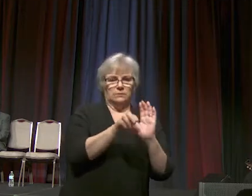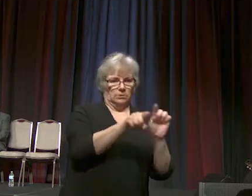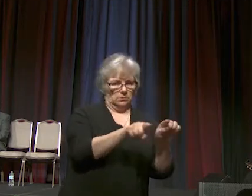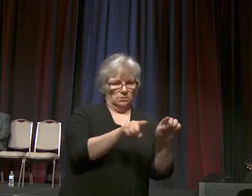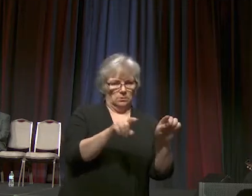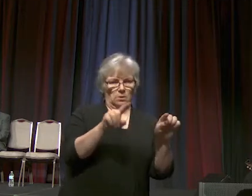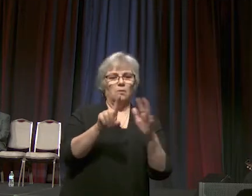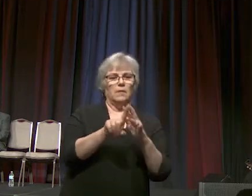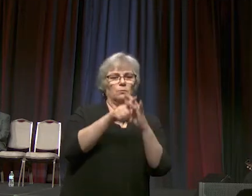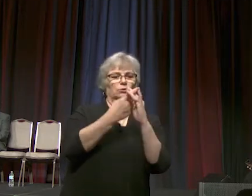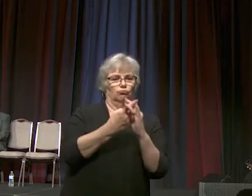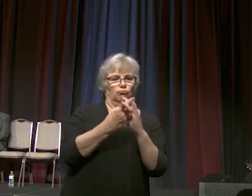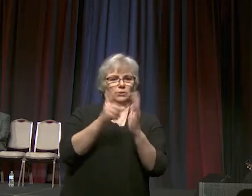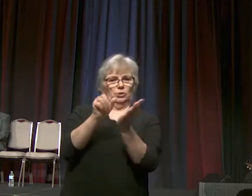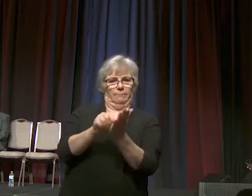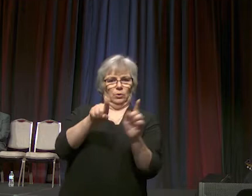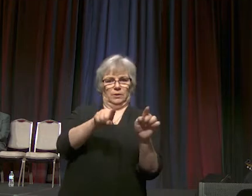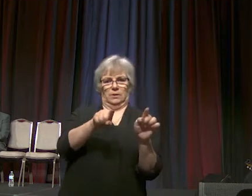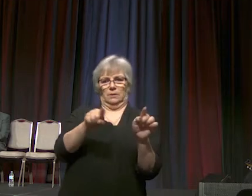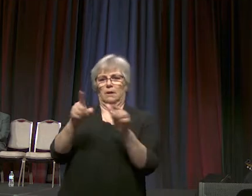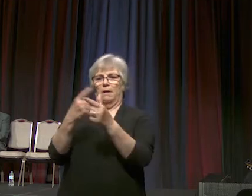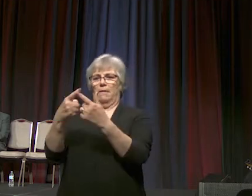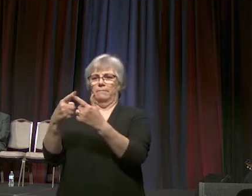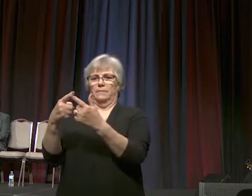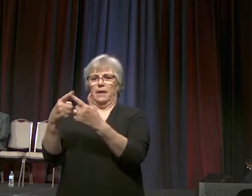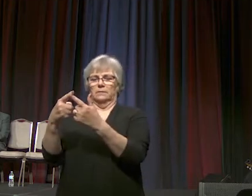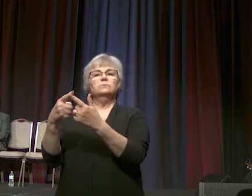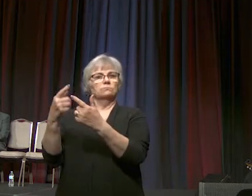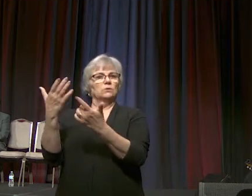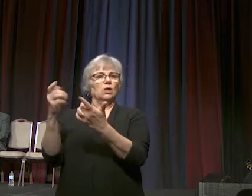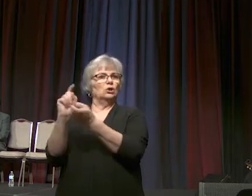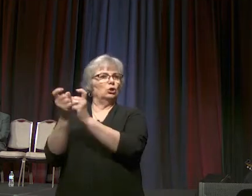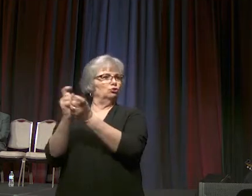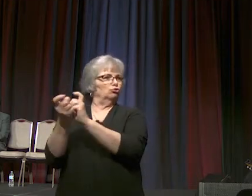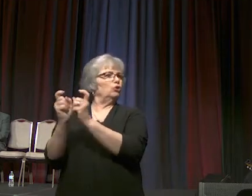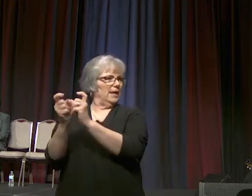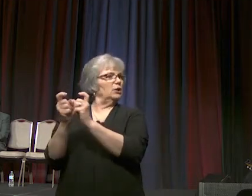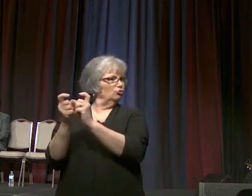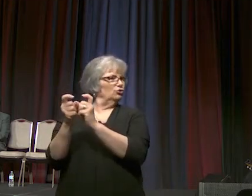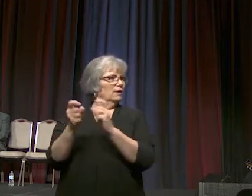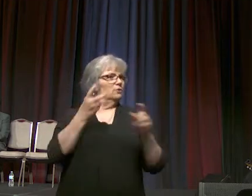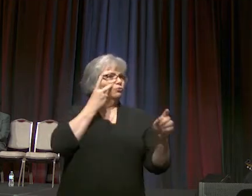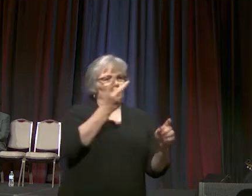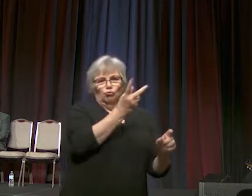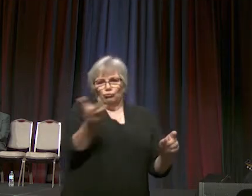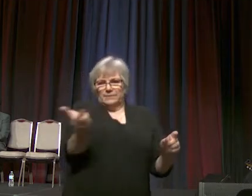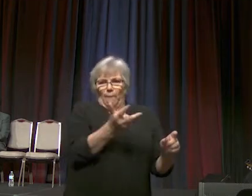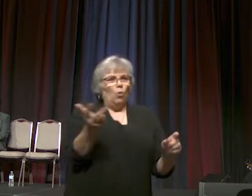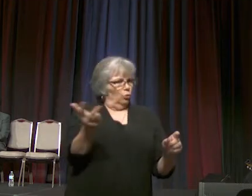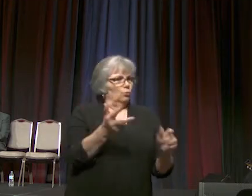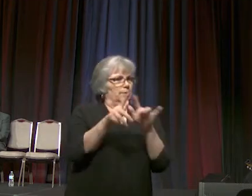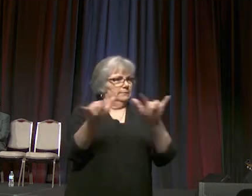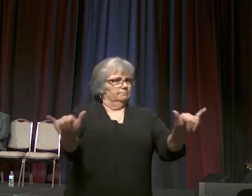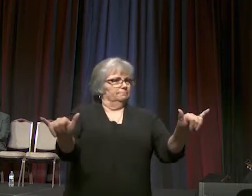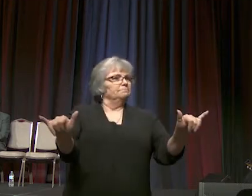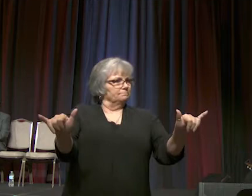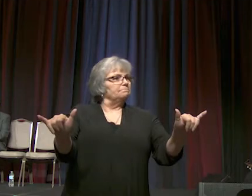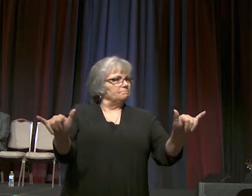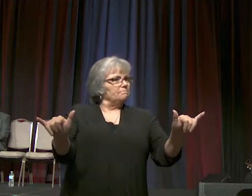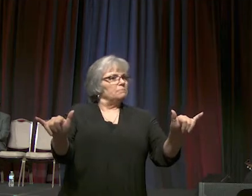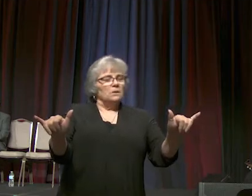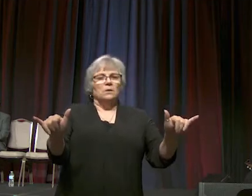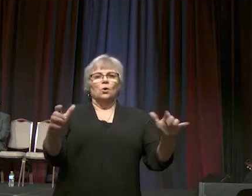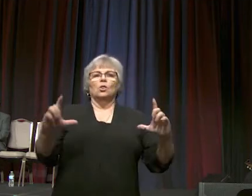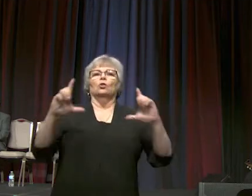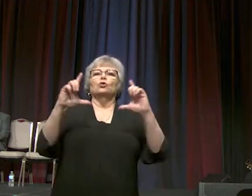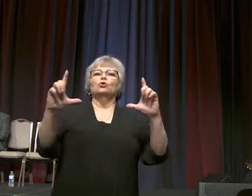was originally printed, and here's what's been changed as it came out of legislative committees. So we wanted to, so a